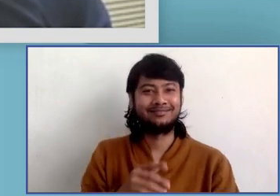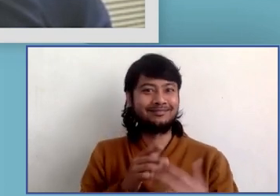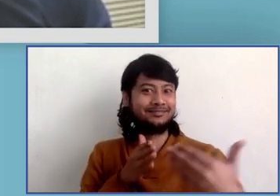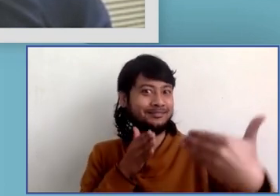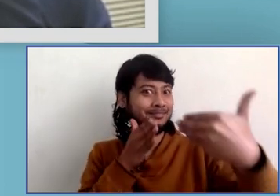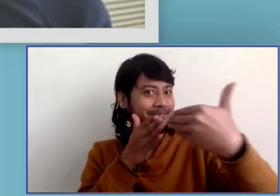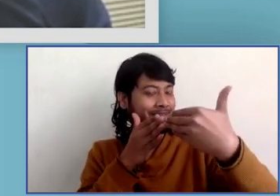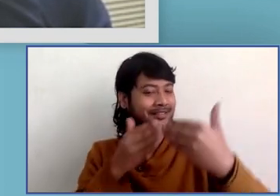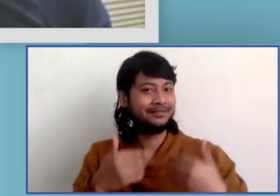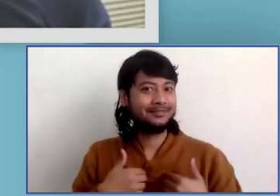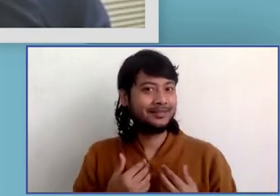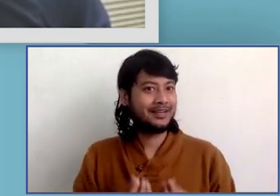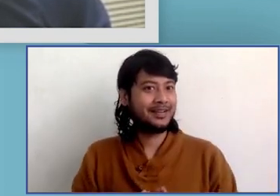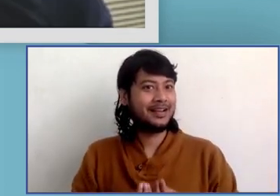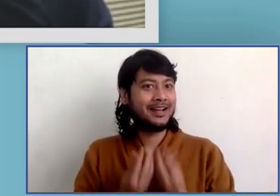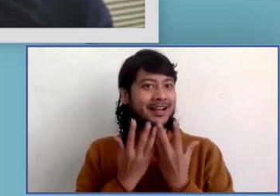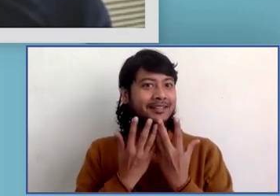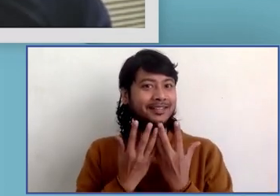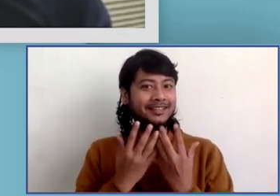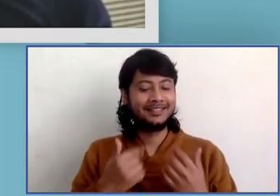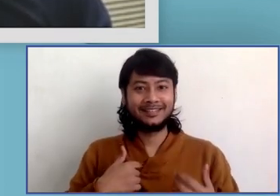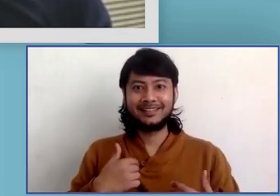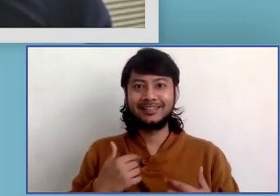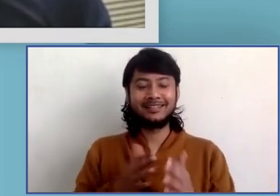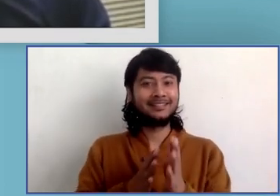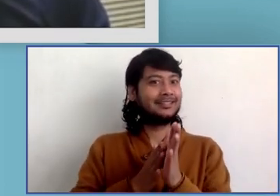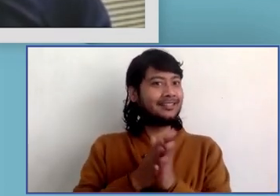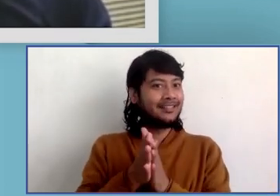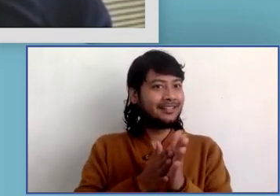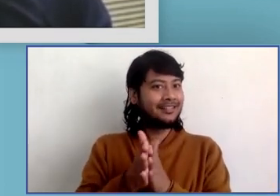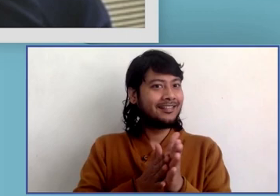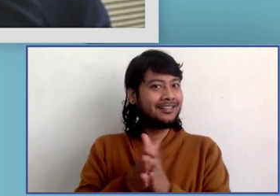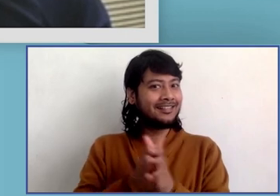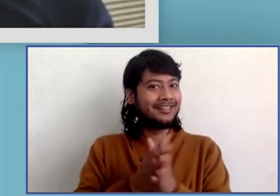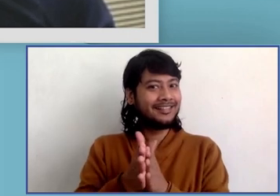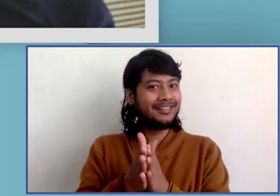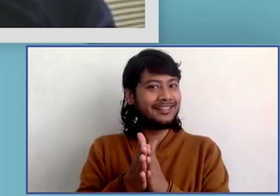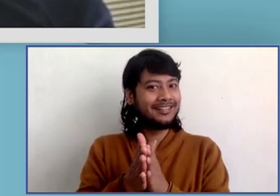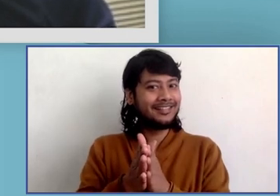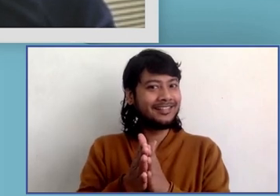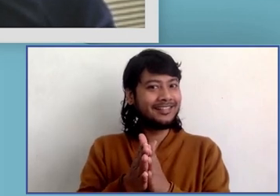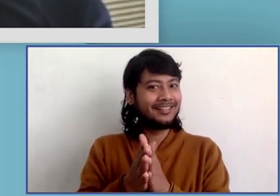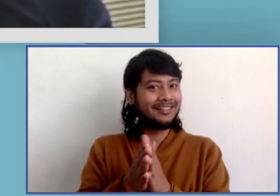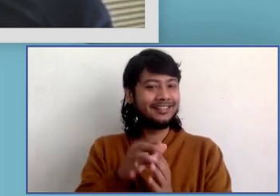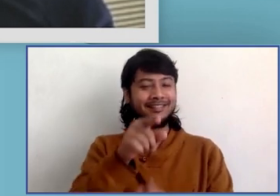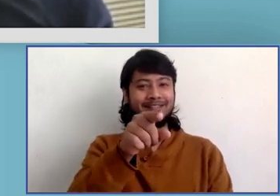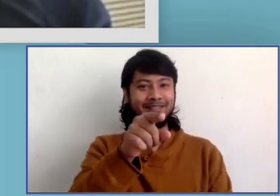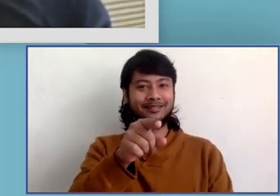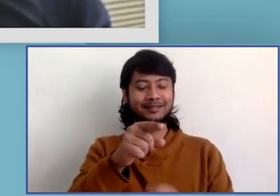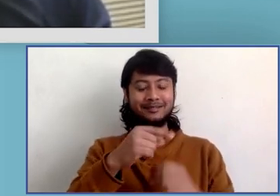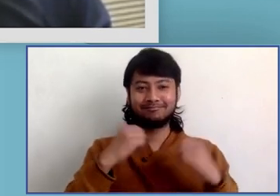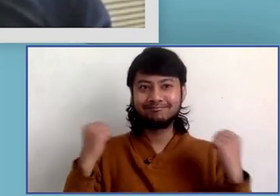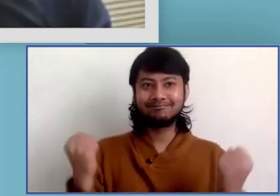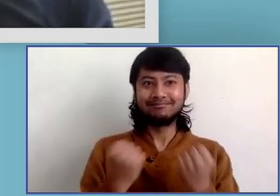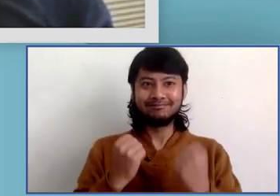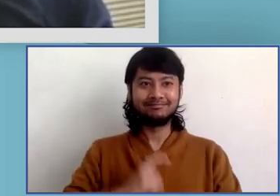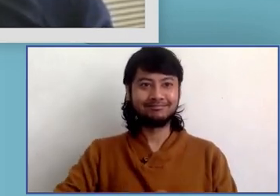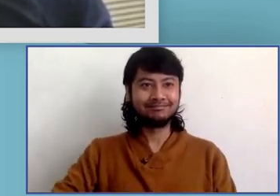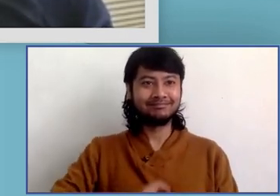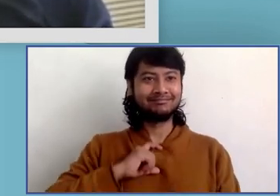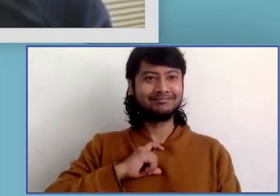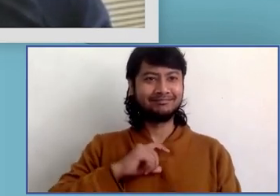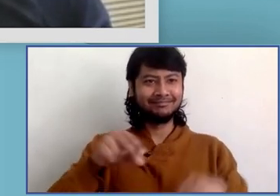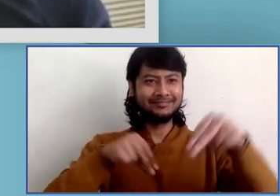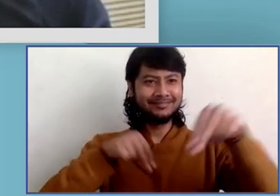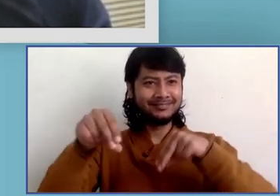I'm really excited. Wonderful your spirit and your love for chess and well we'll get to